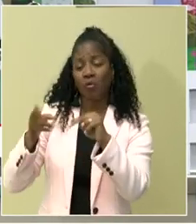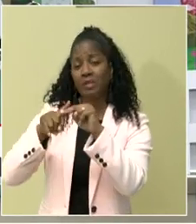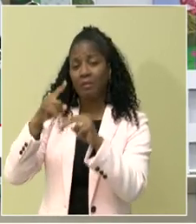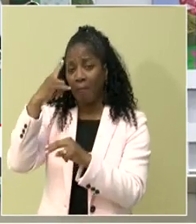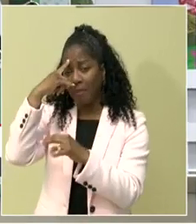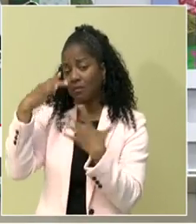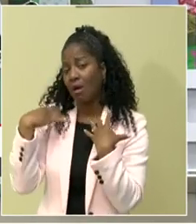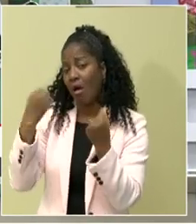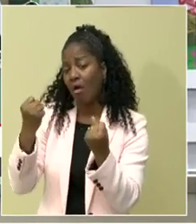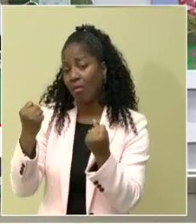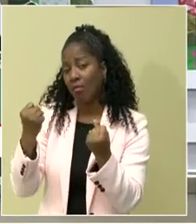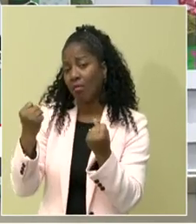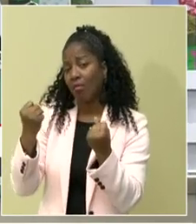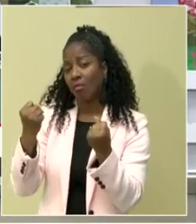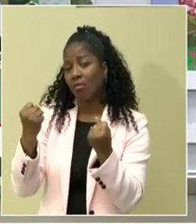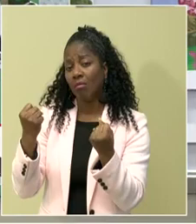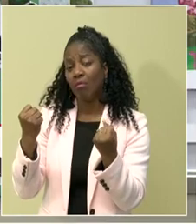health